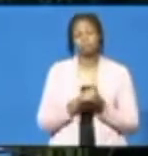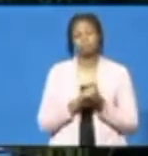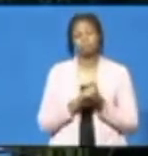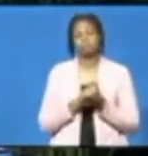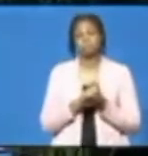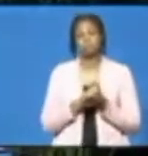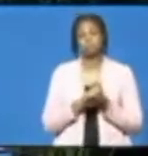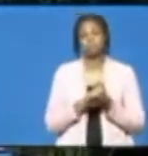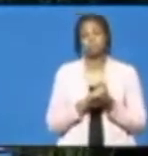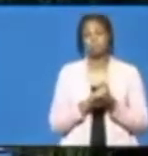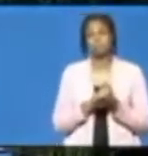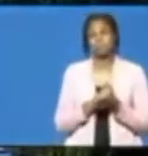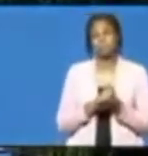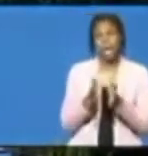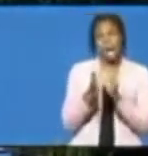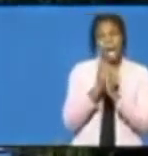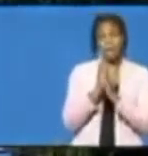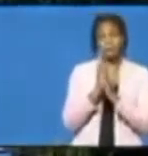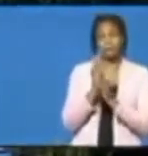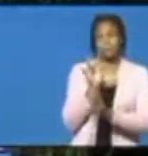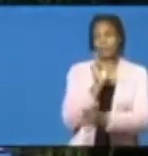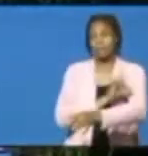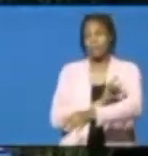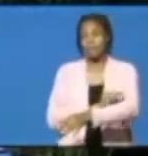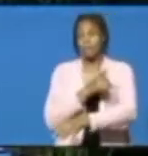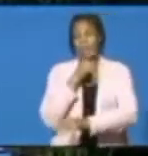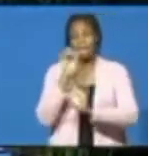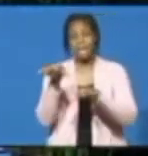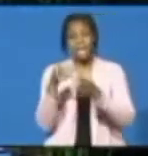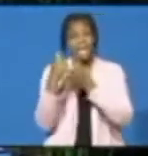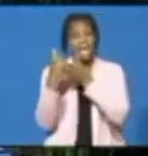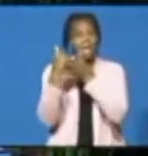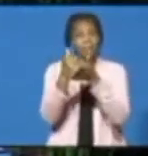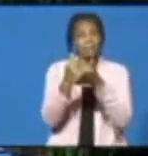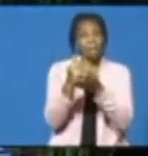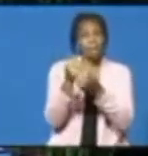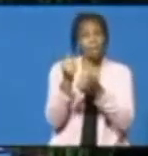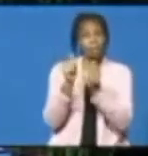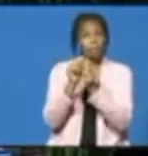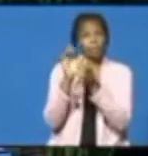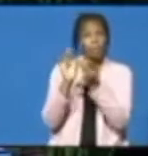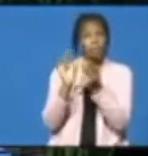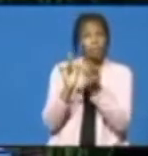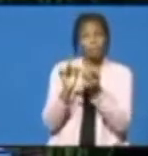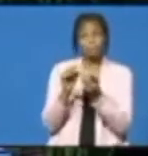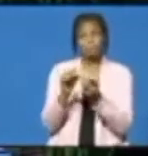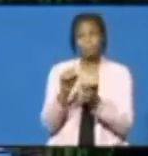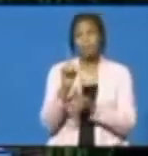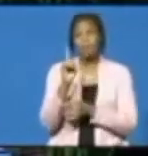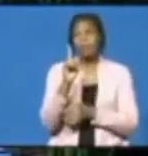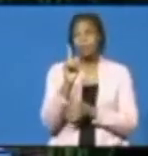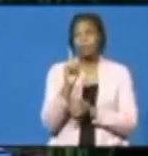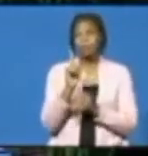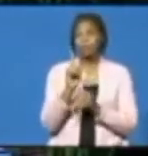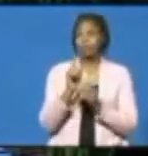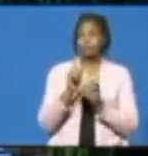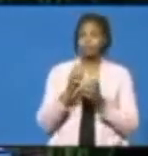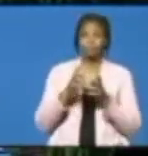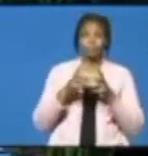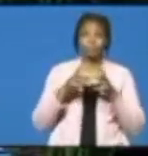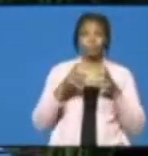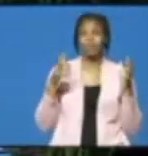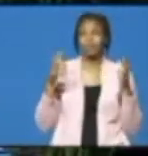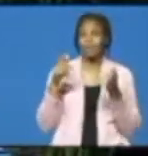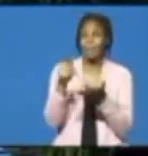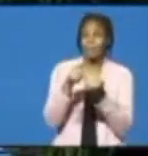We shall have some Adventists who can help me with this message tonight. One of the great poisons